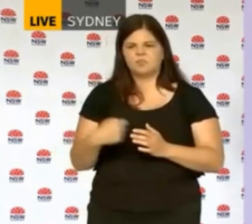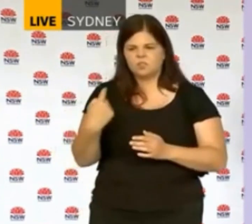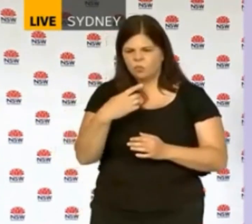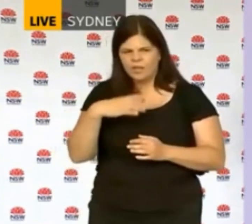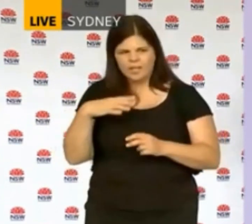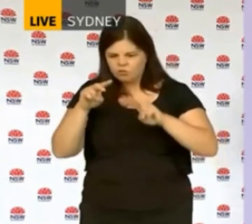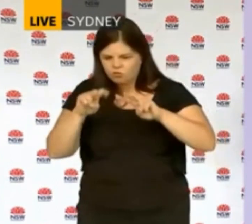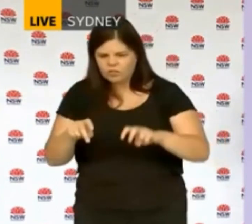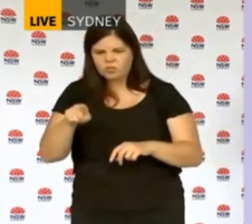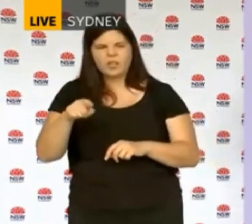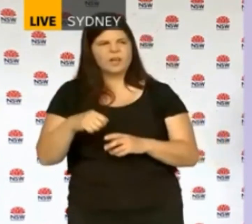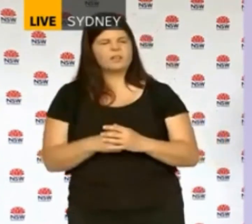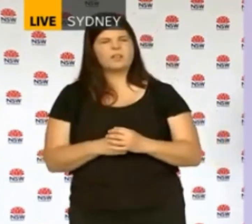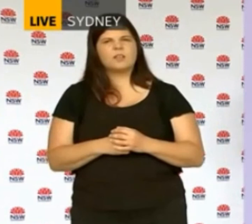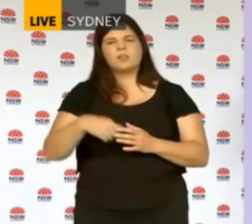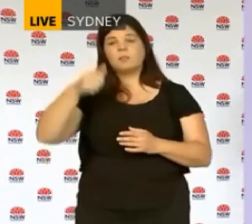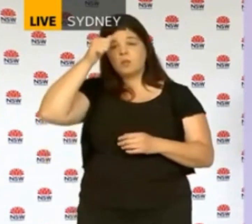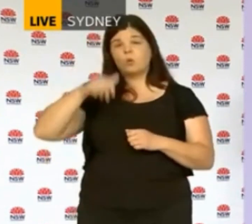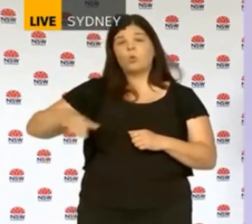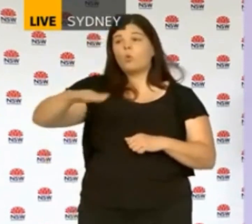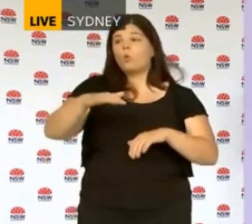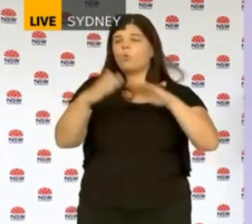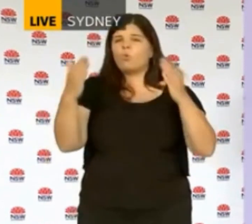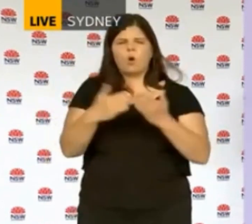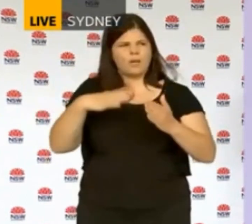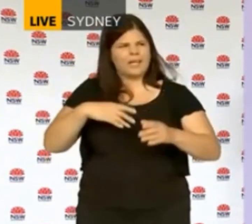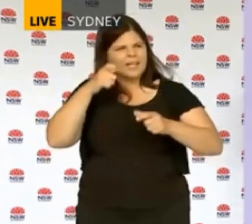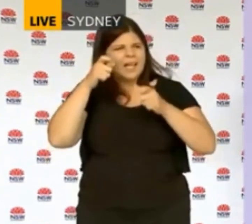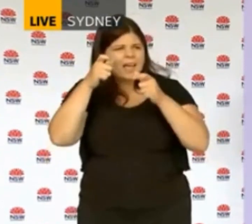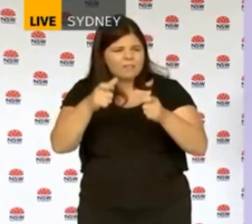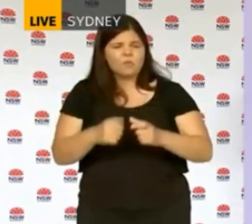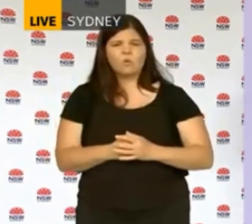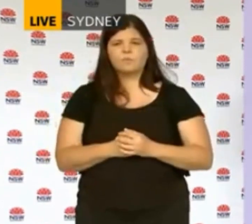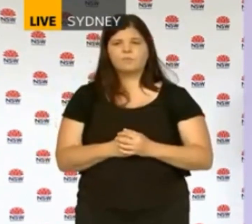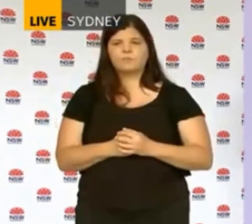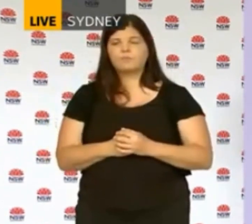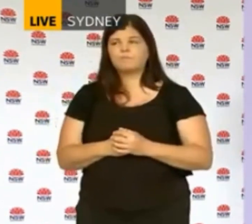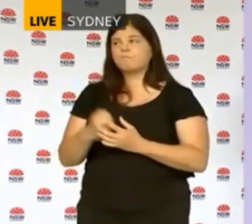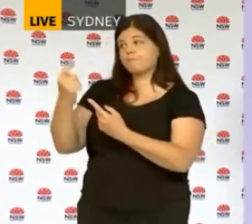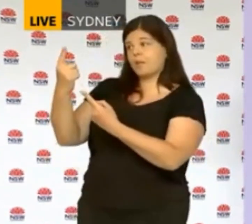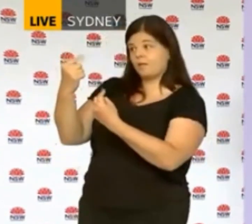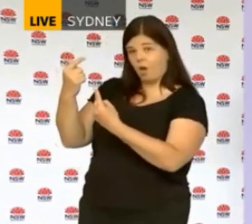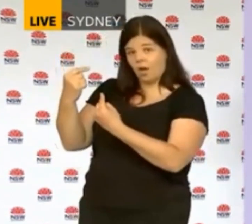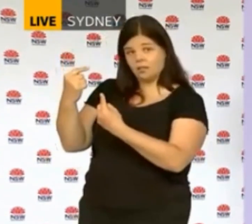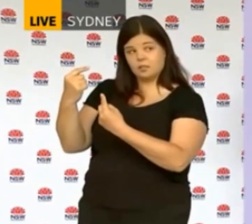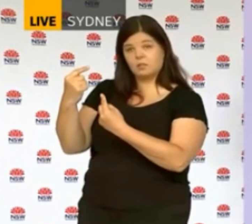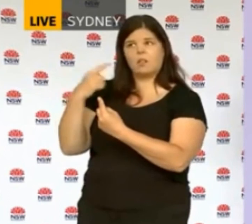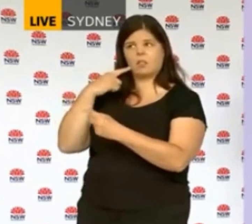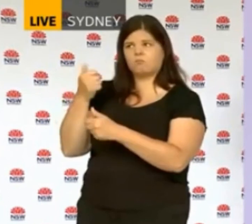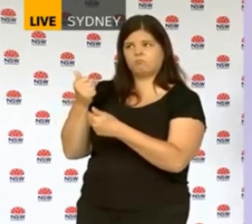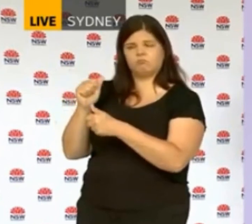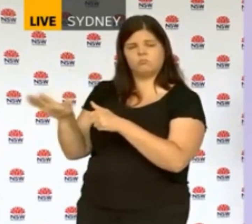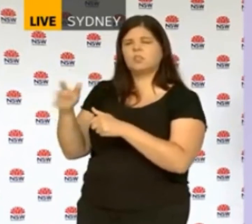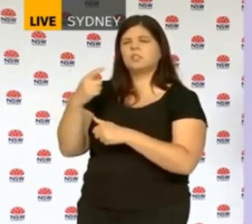to be teased out. But as you'd expect, the world needs to take a very precautionary approach. But the best advice I've got is that we do